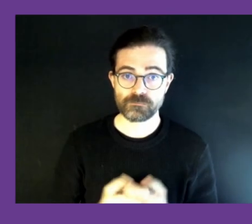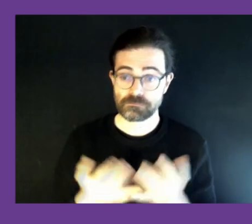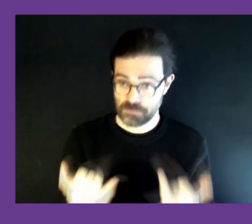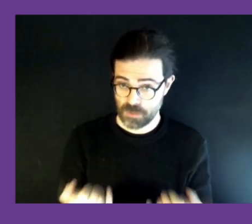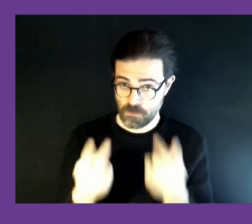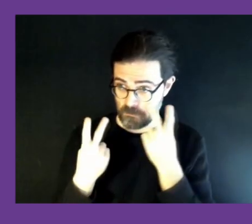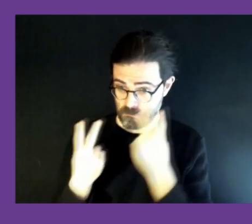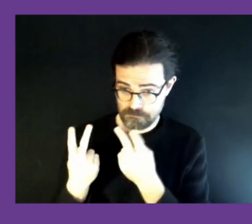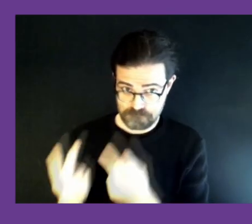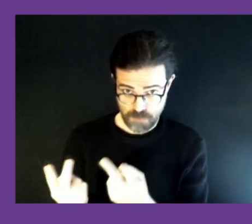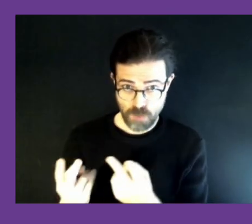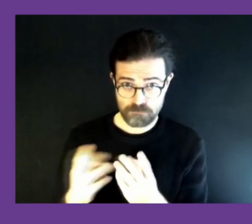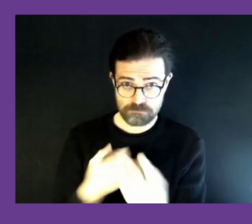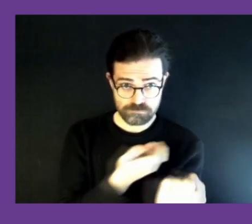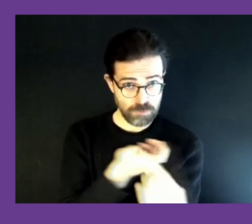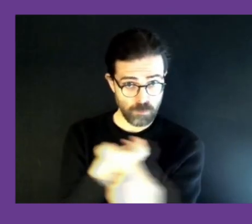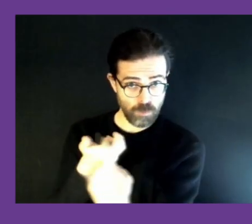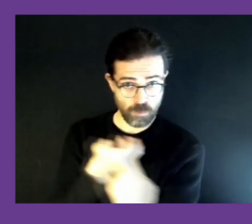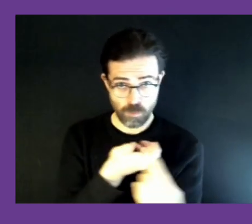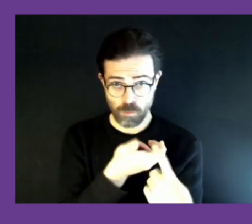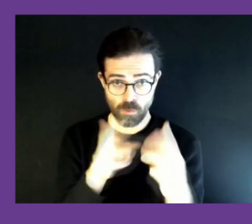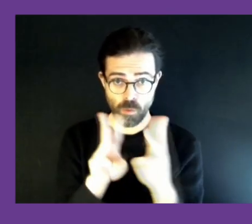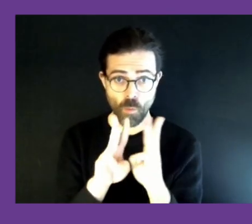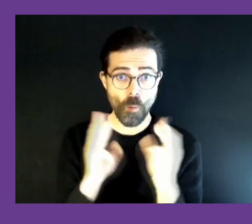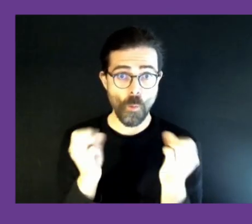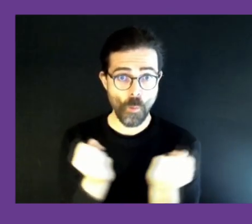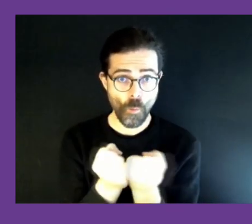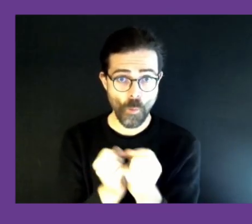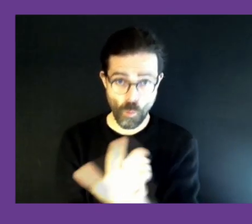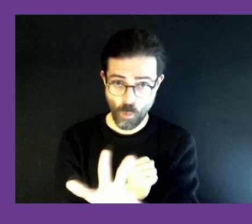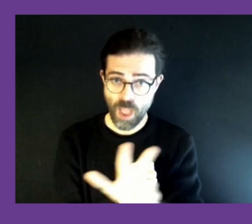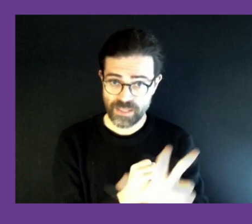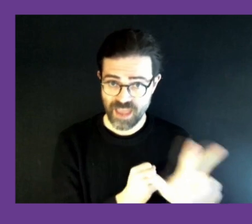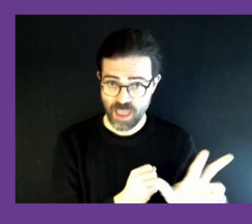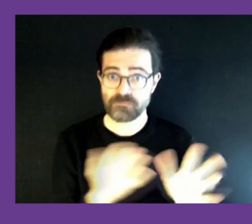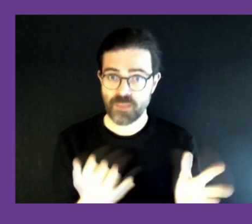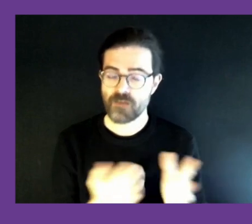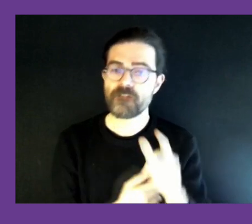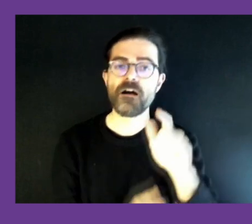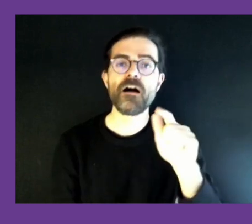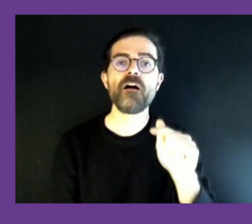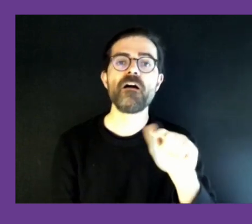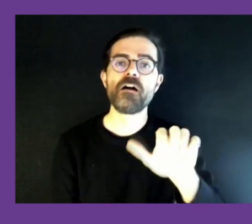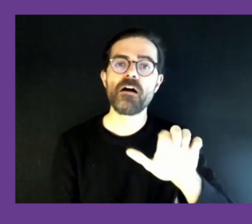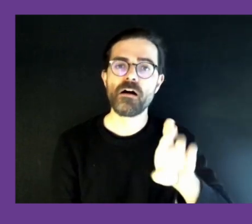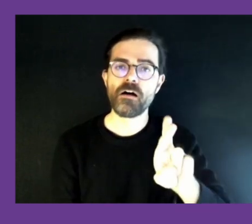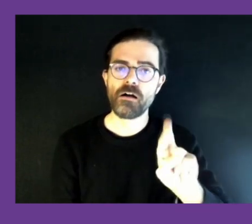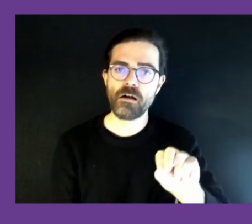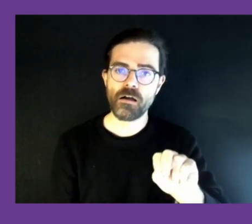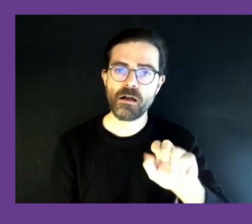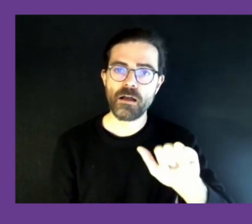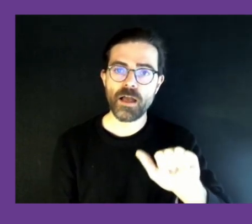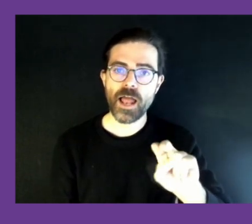we are going to start with the webinar. Fernando, if you want, I pass the floor to you to start with